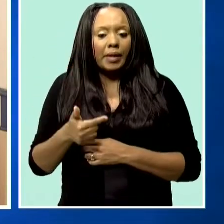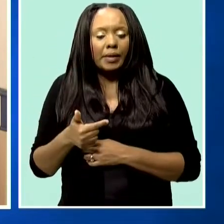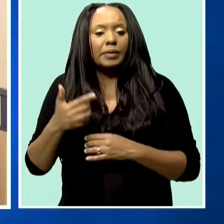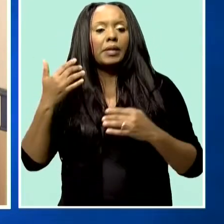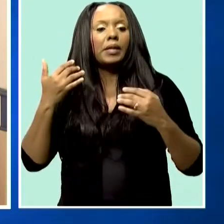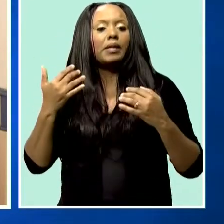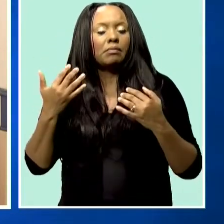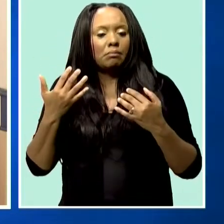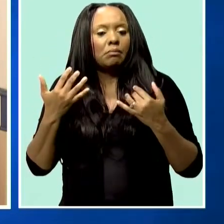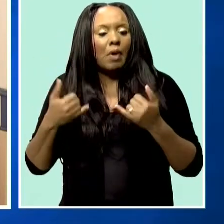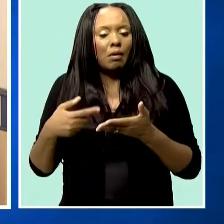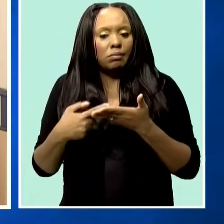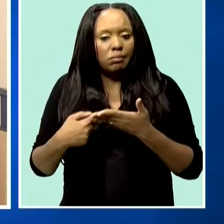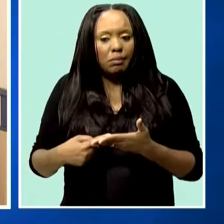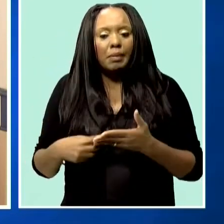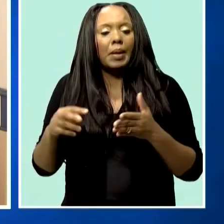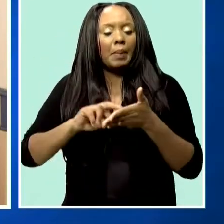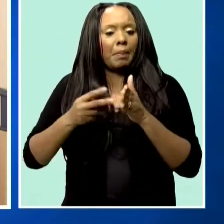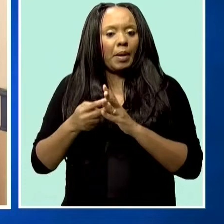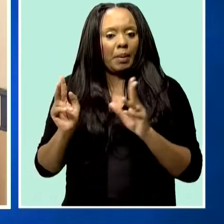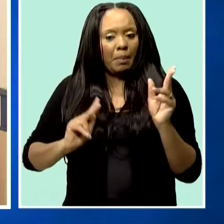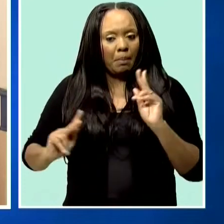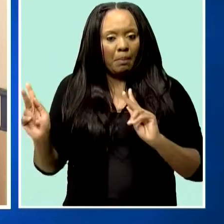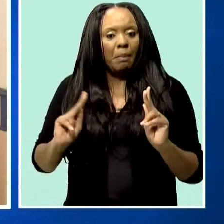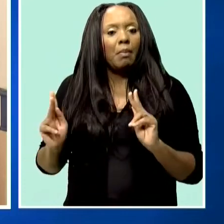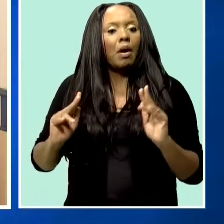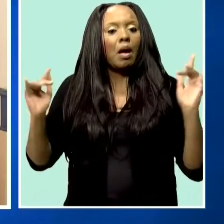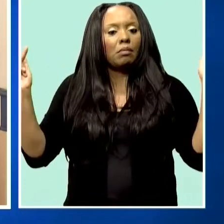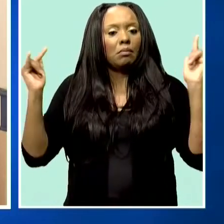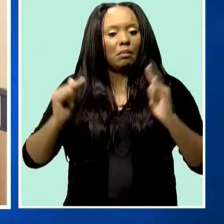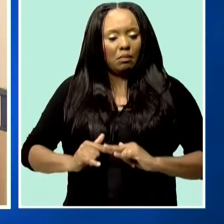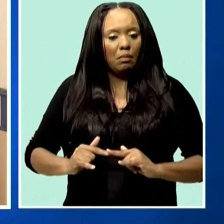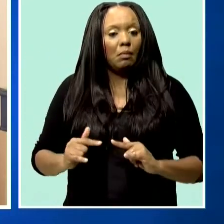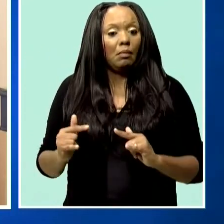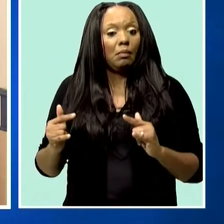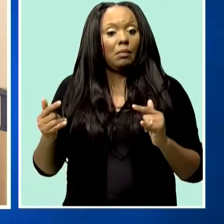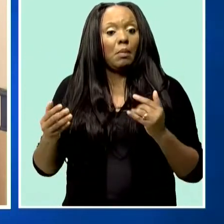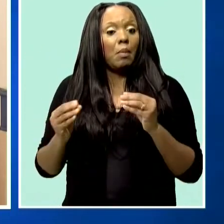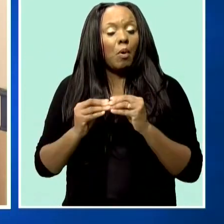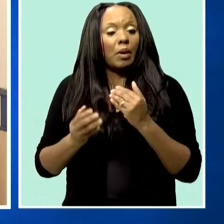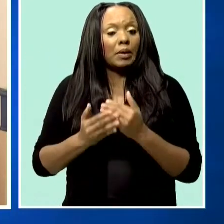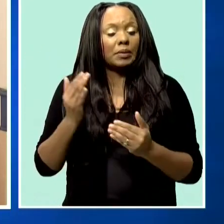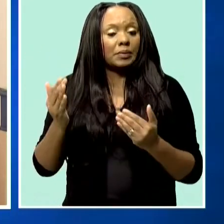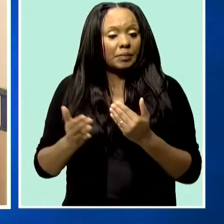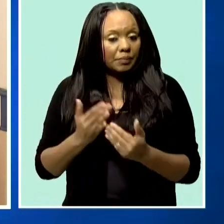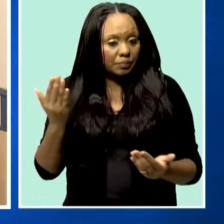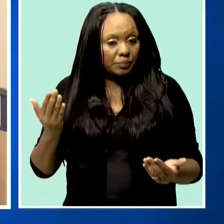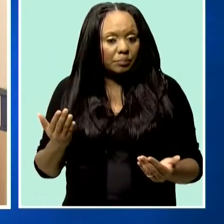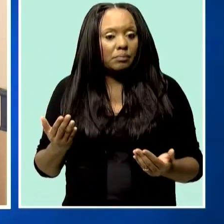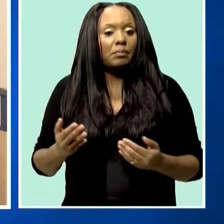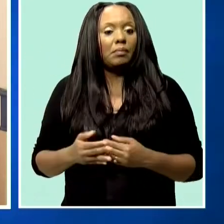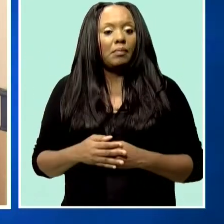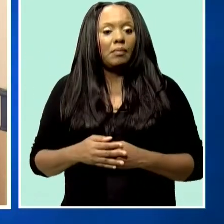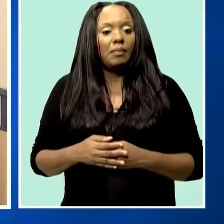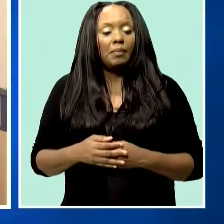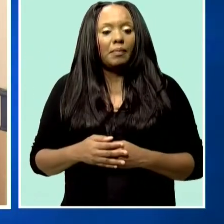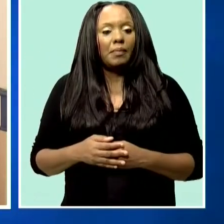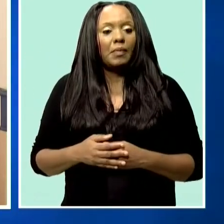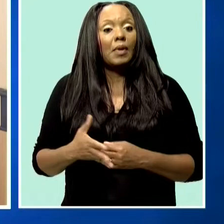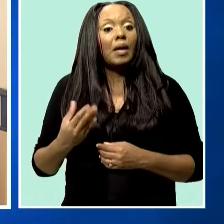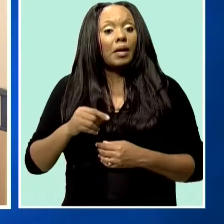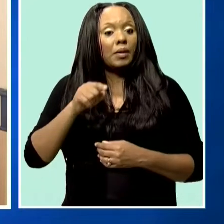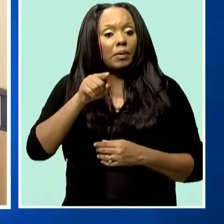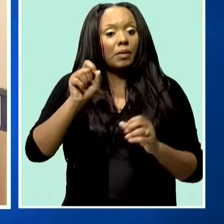transition for visitors from their home countries to here in Barbados, while at the same time encouraging people to make individual and